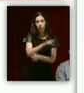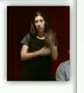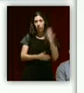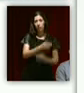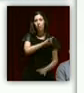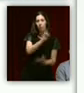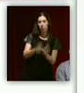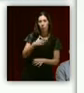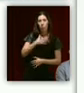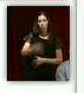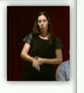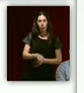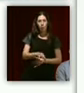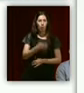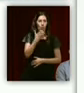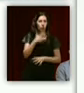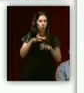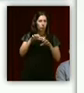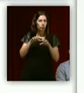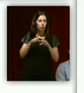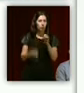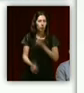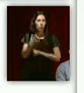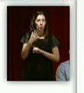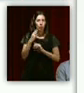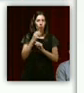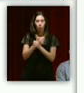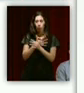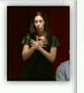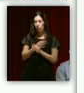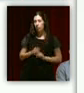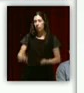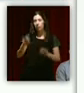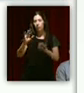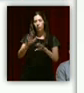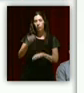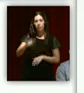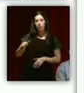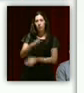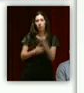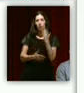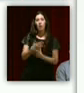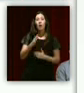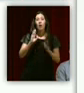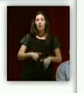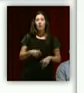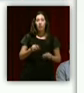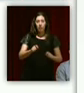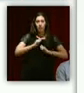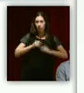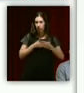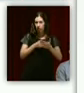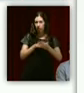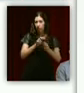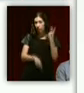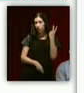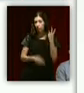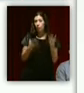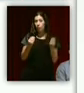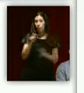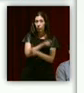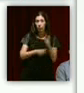one game specifically for people with impairments. But there are two limitations. A, most